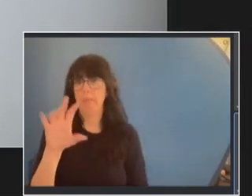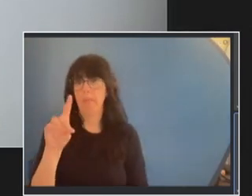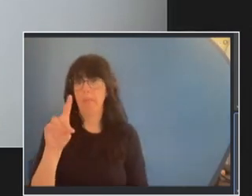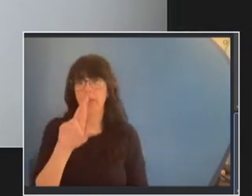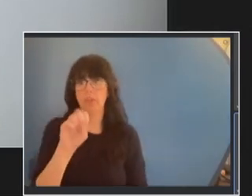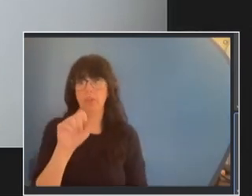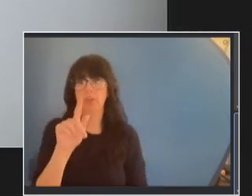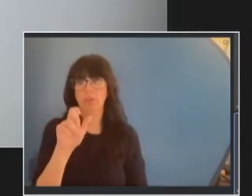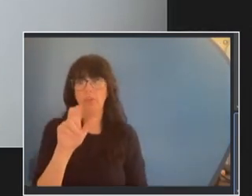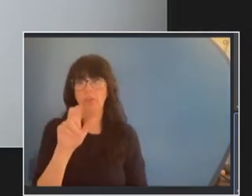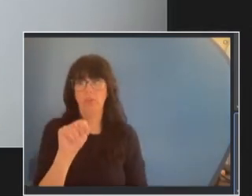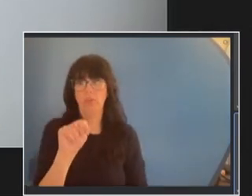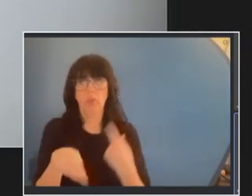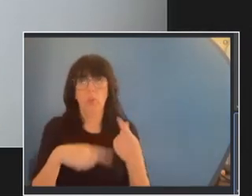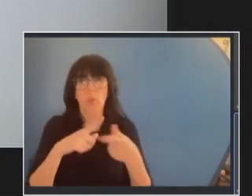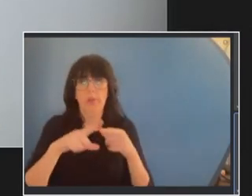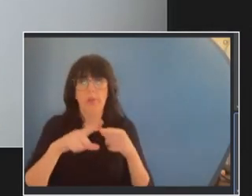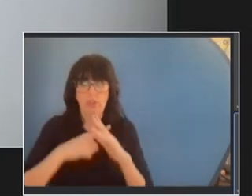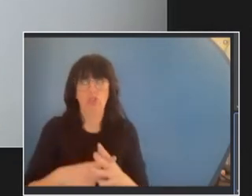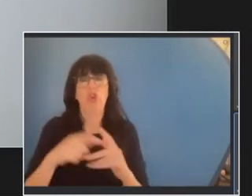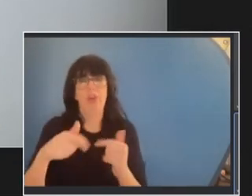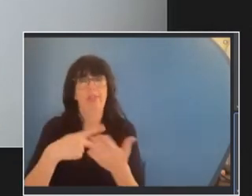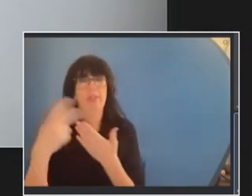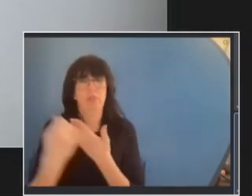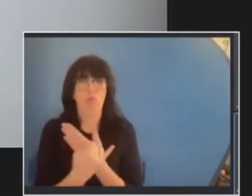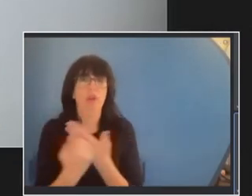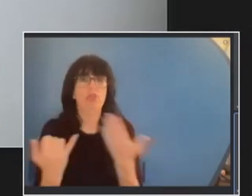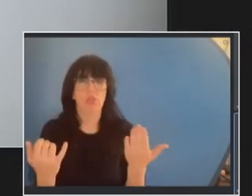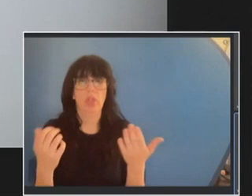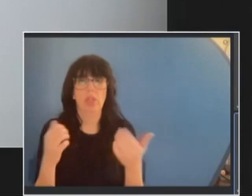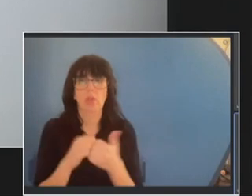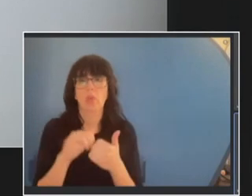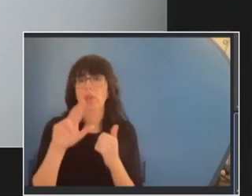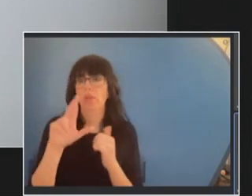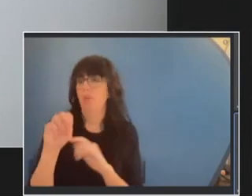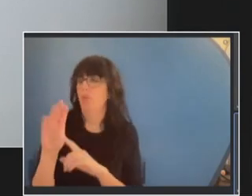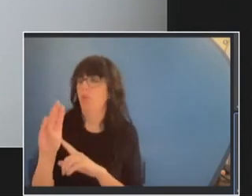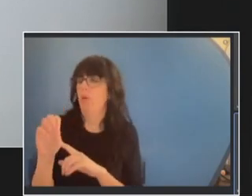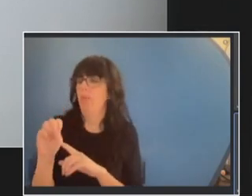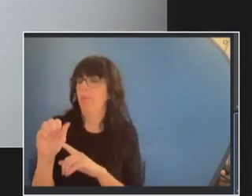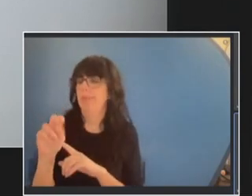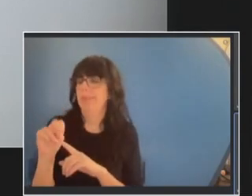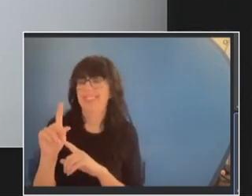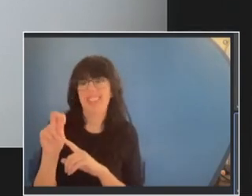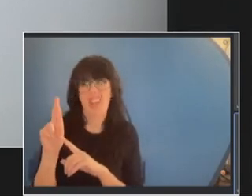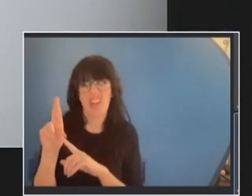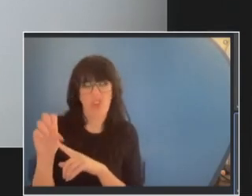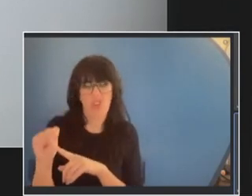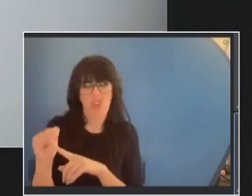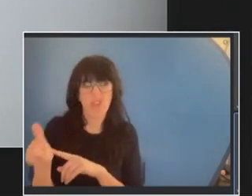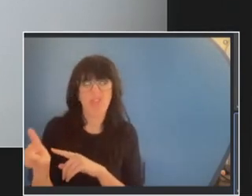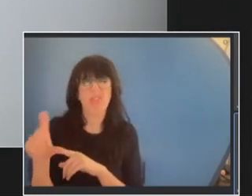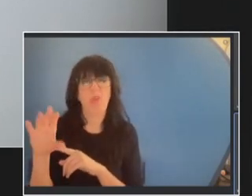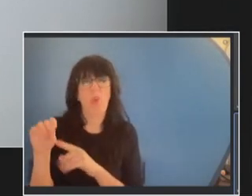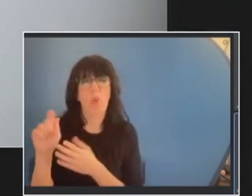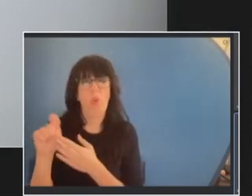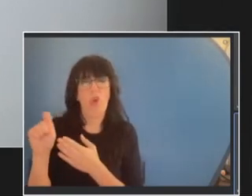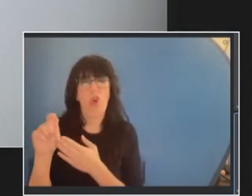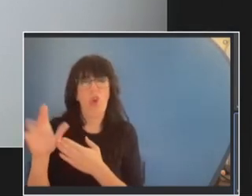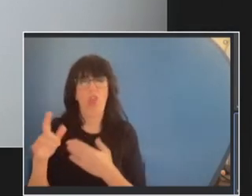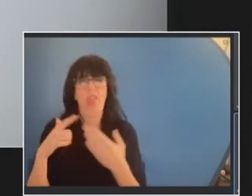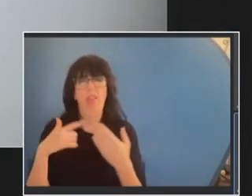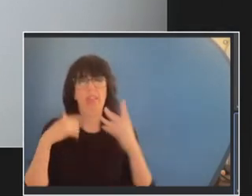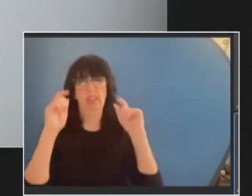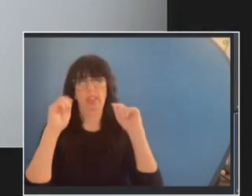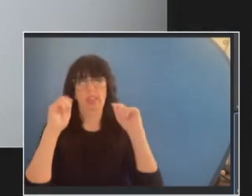on this project with Rob Sanders. So, I mean, it surprised me, you know, the degree